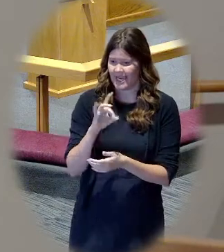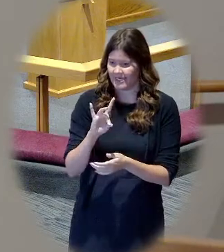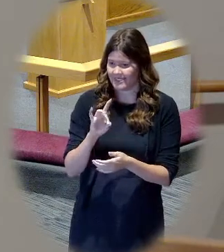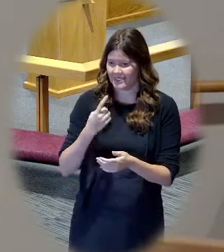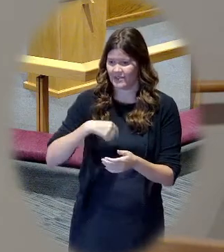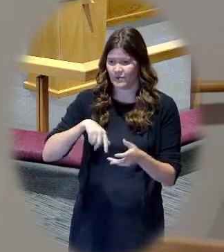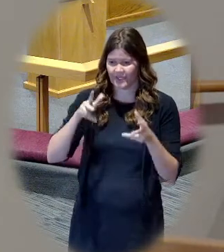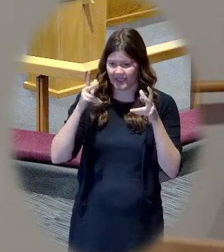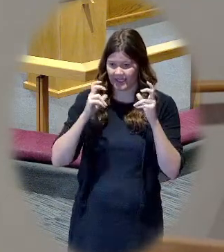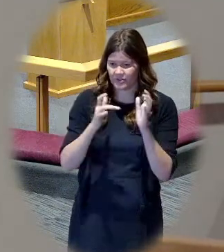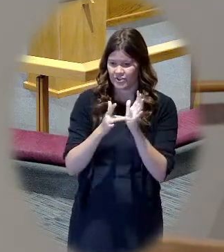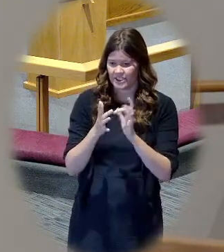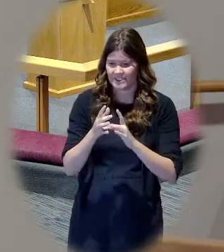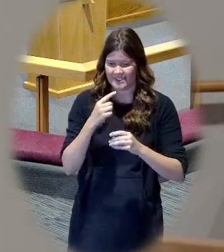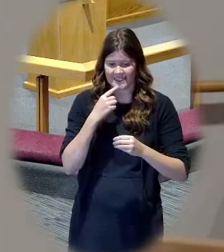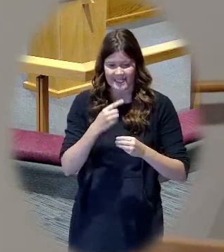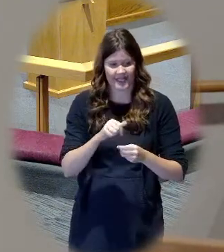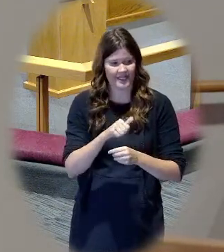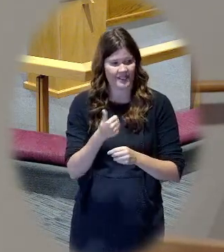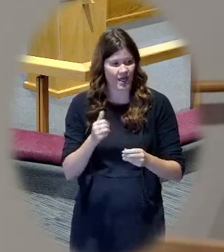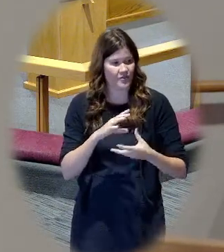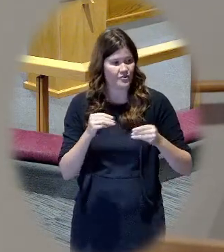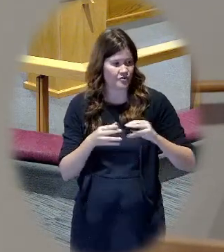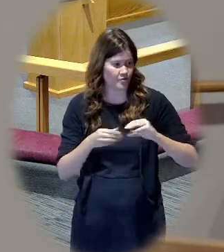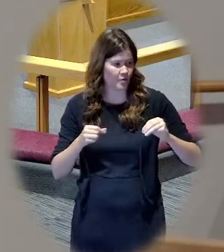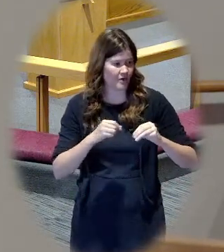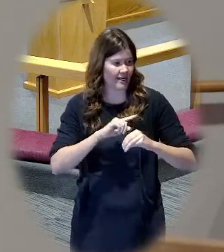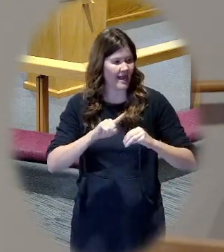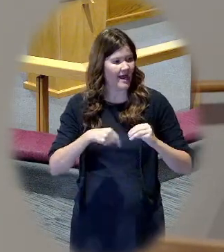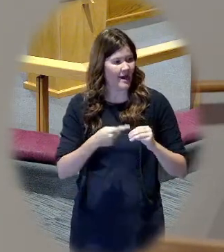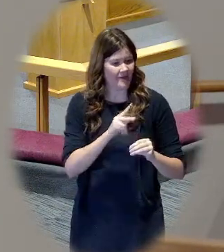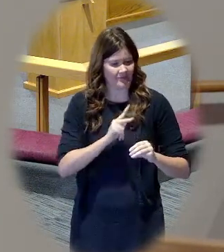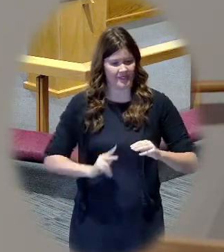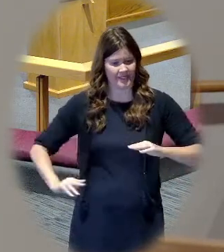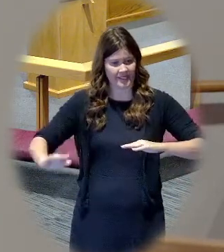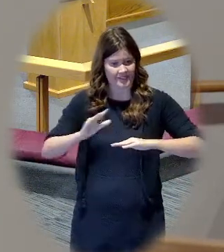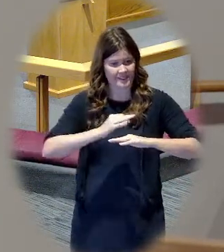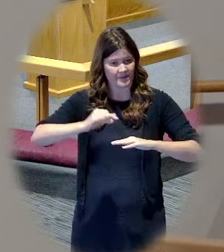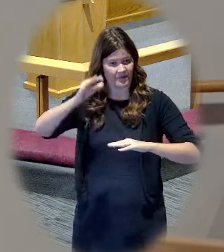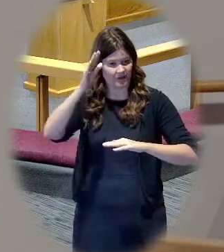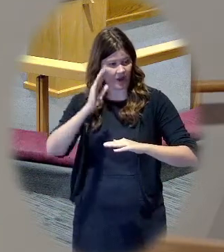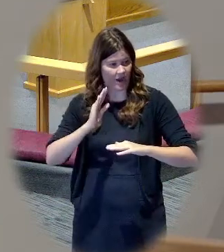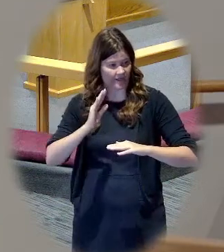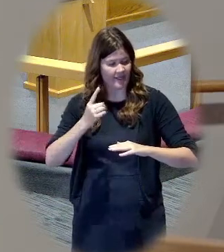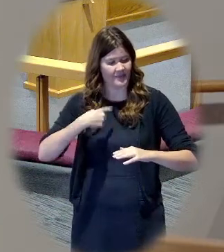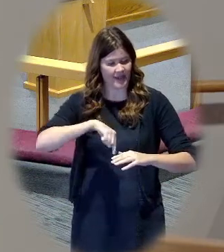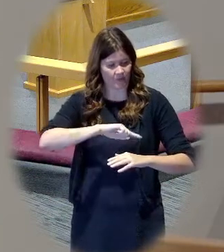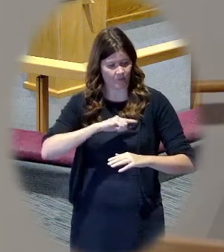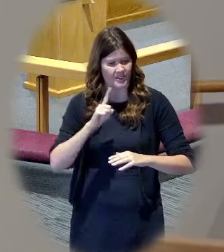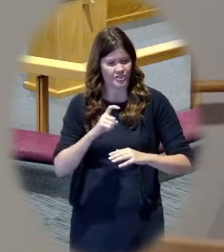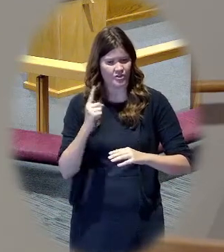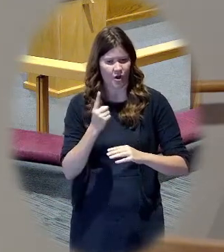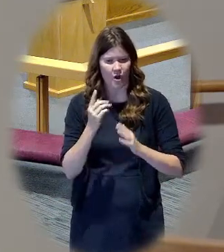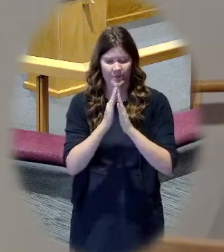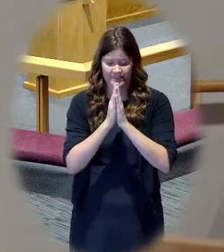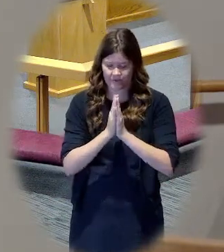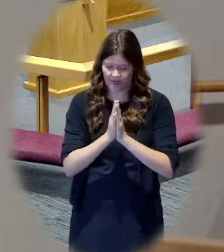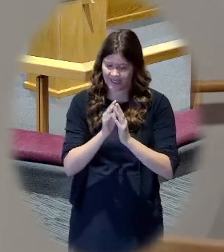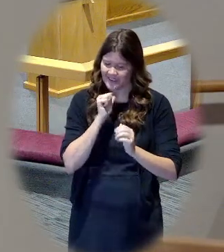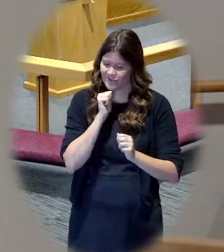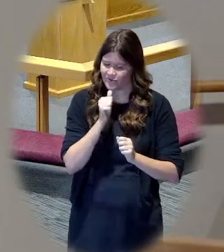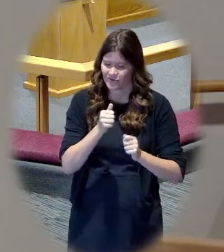telling another parable about the kingdom of God to the effect that we should always pray and not